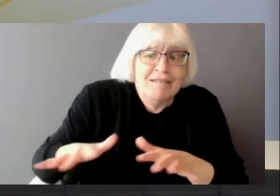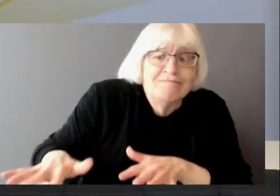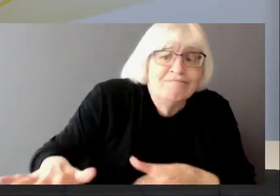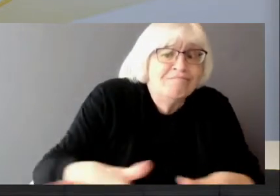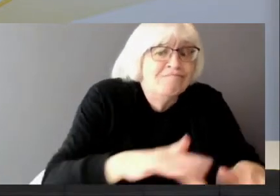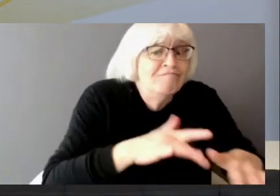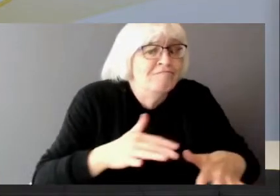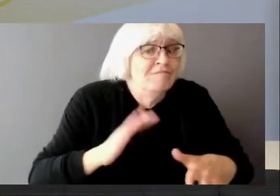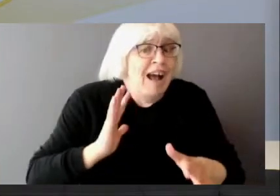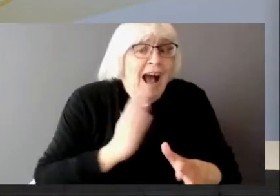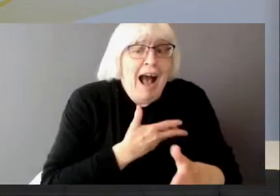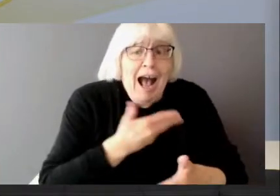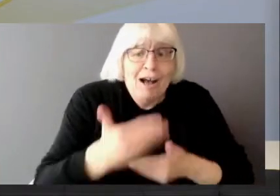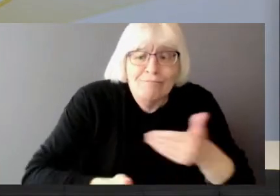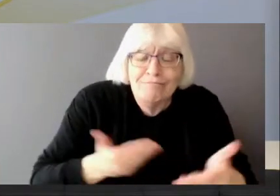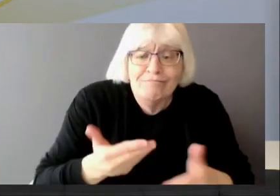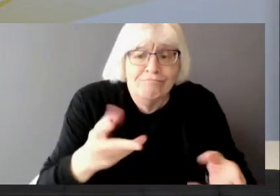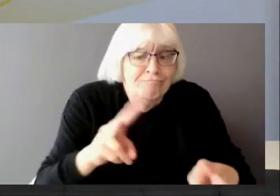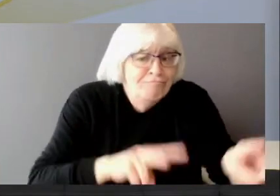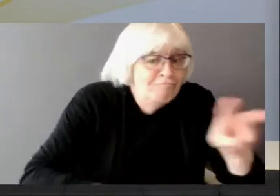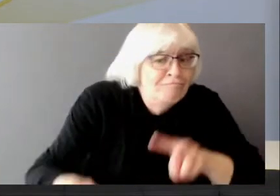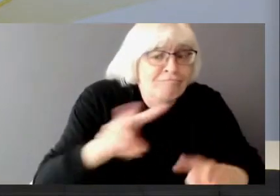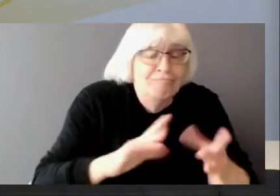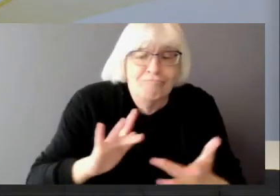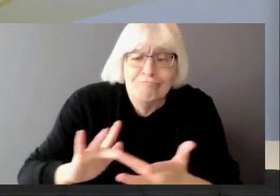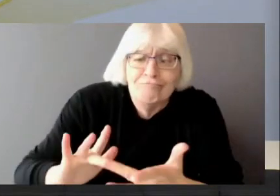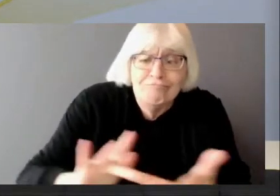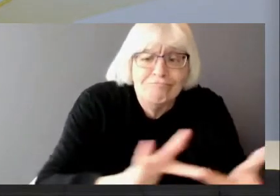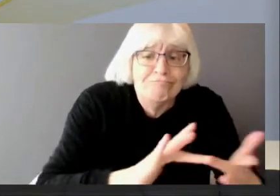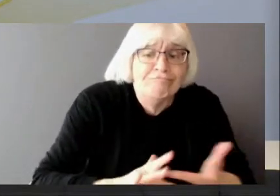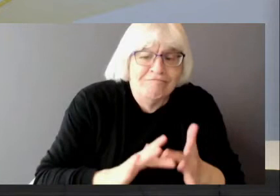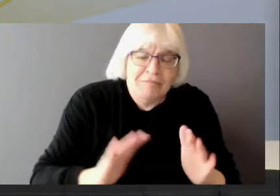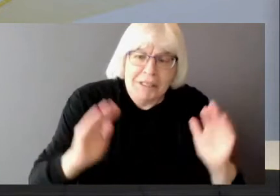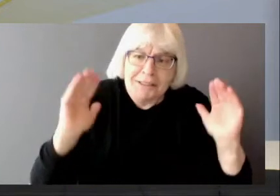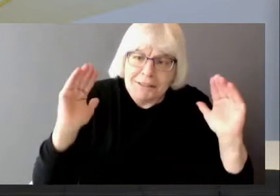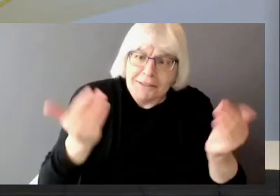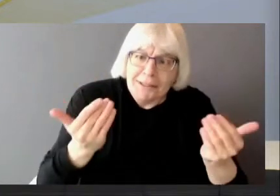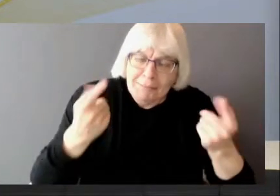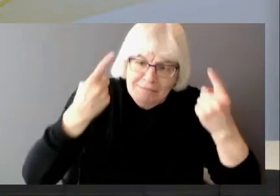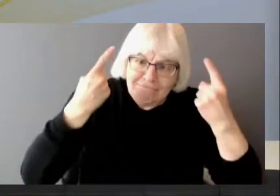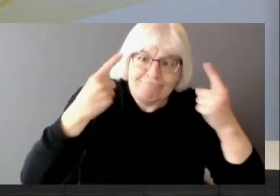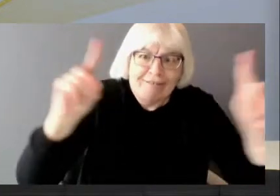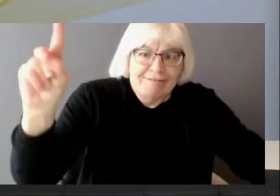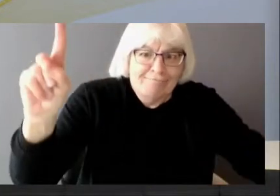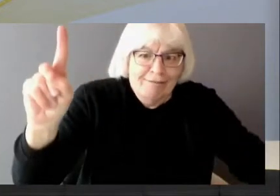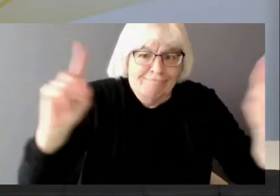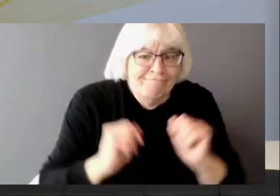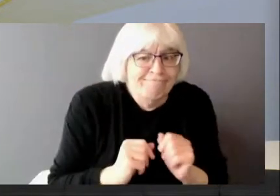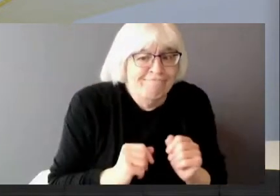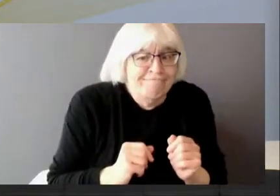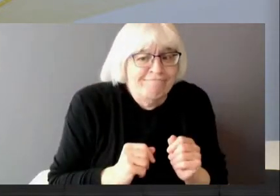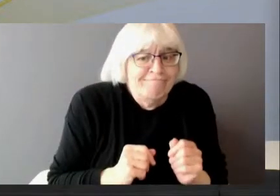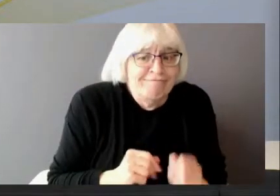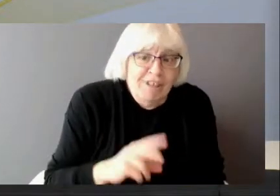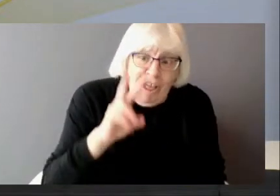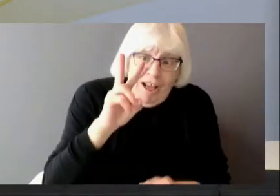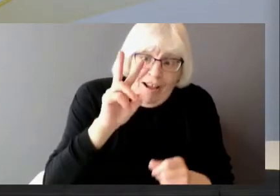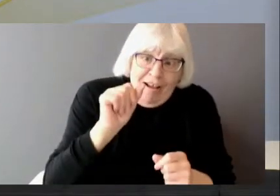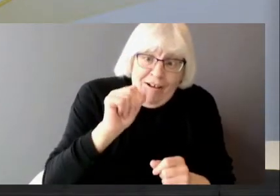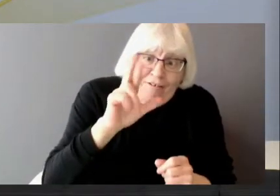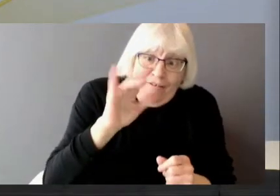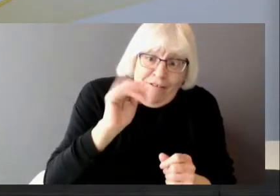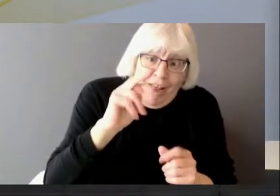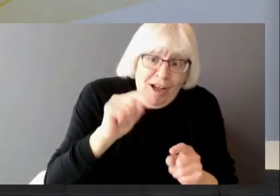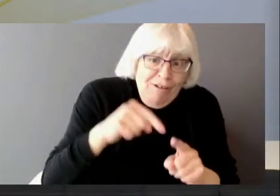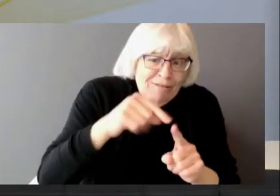working. The arrival of a variant strain was not unexpected and is not cause for alarm. The variant